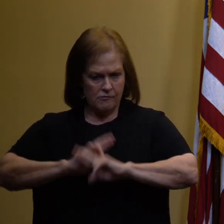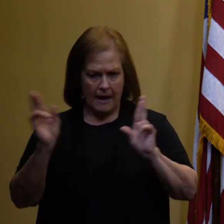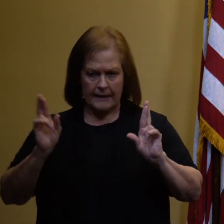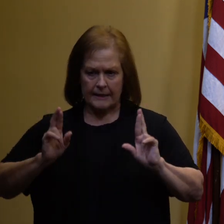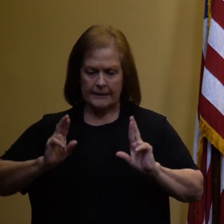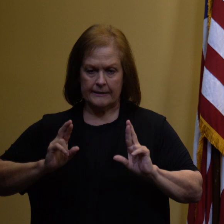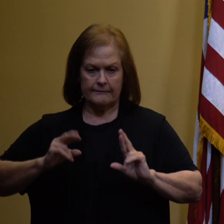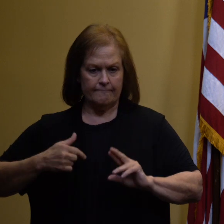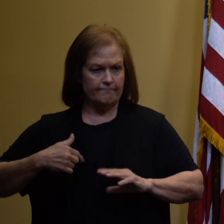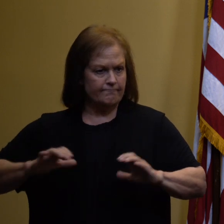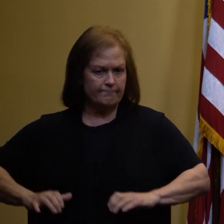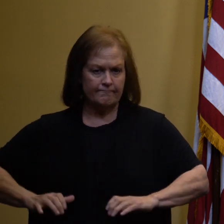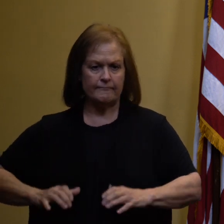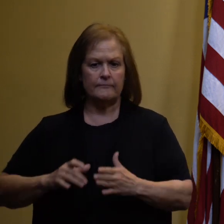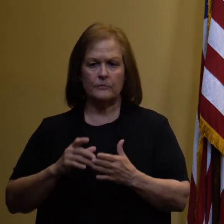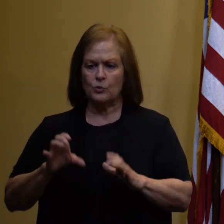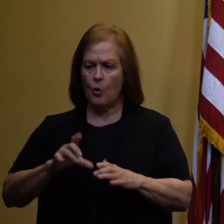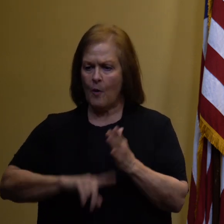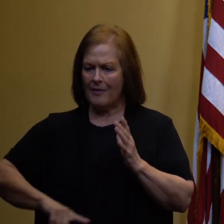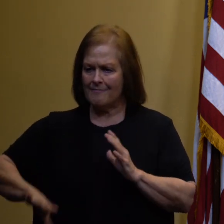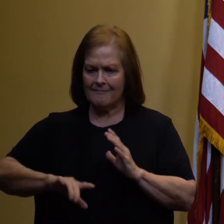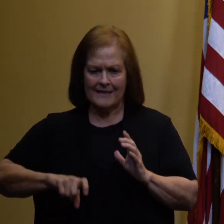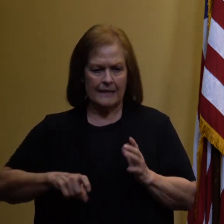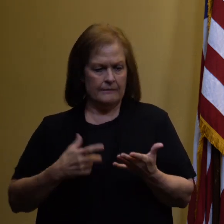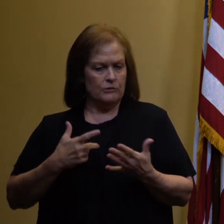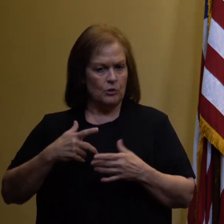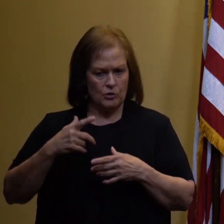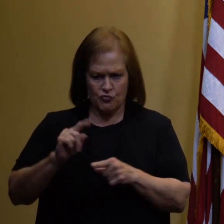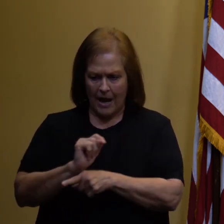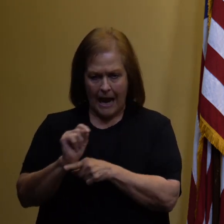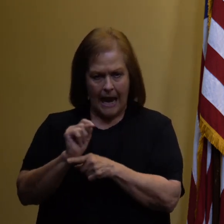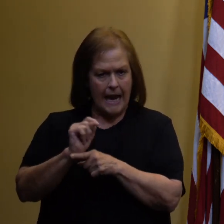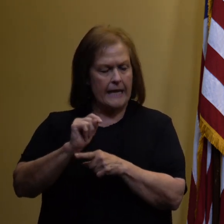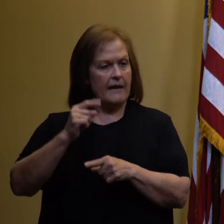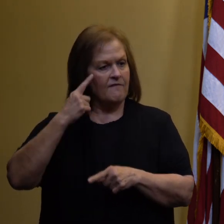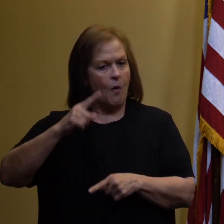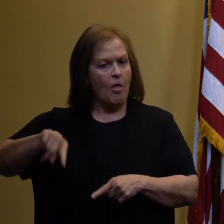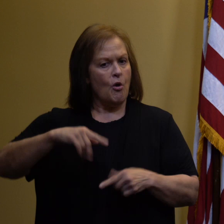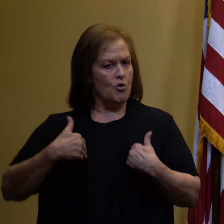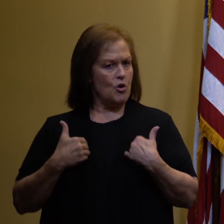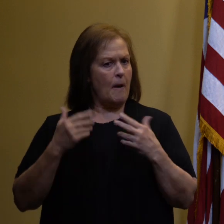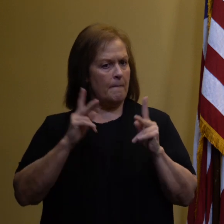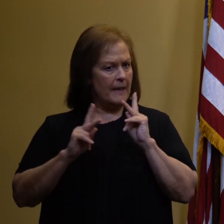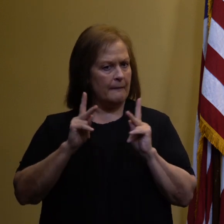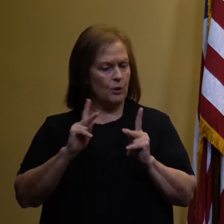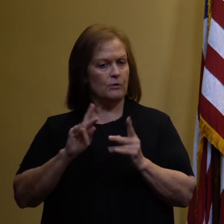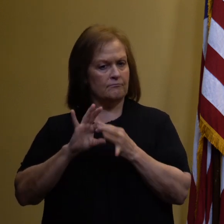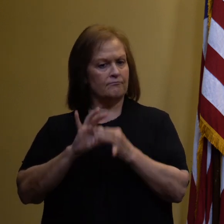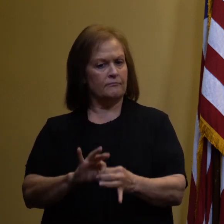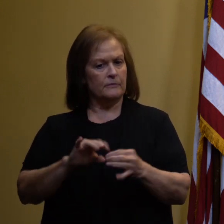being intentional about what the needs are, but intentional about training up the next generation of leaders tied